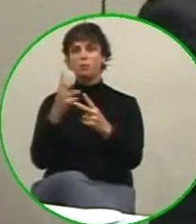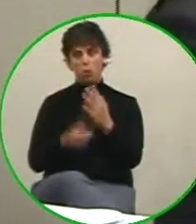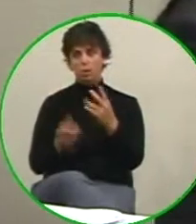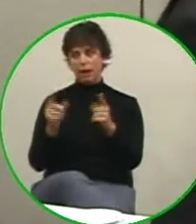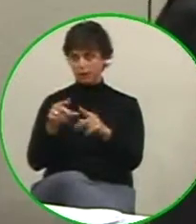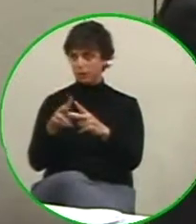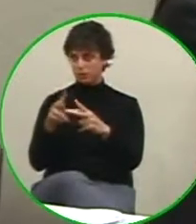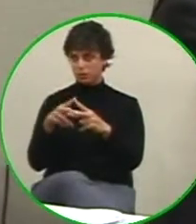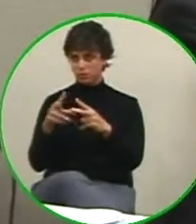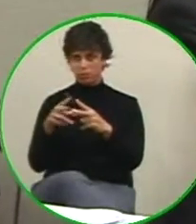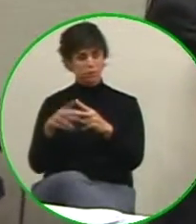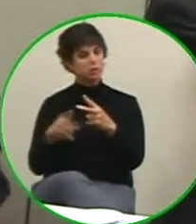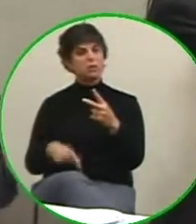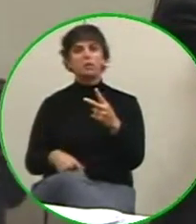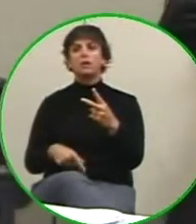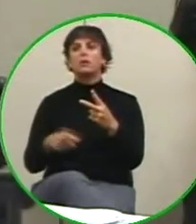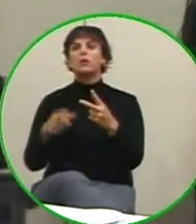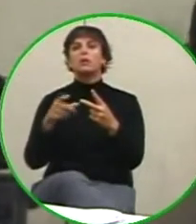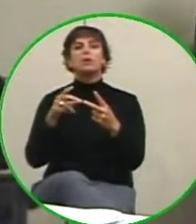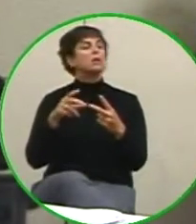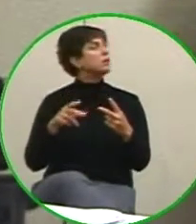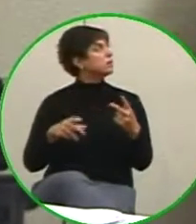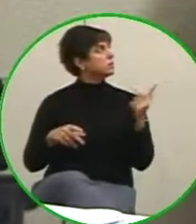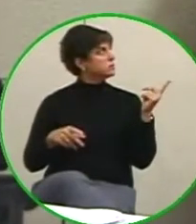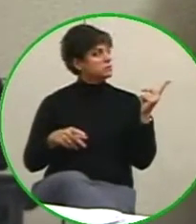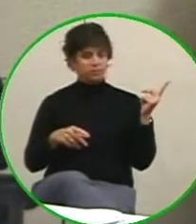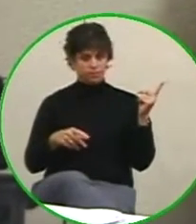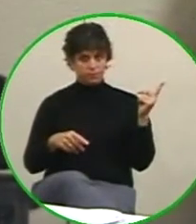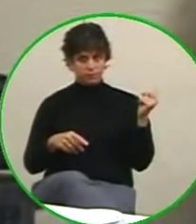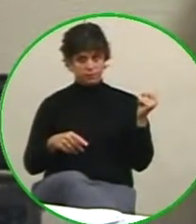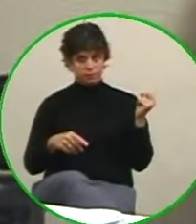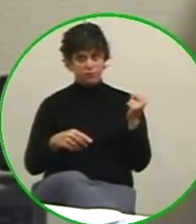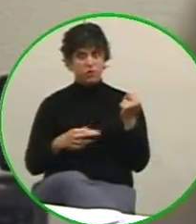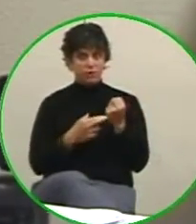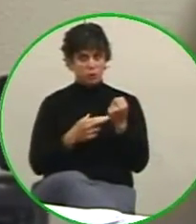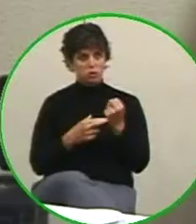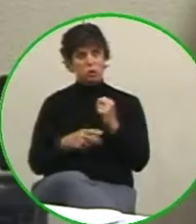happened. Was it a reinforcer or punisher?